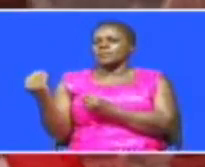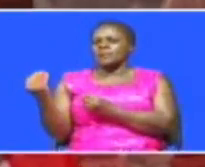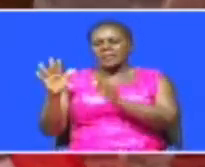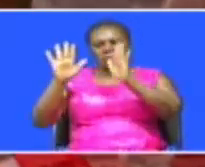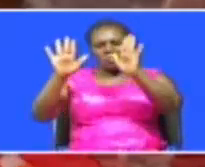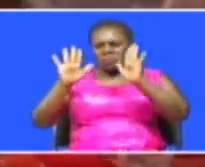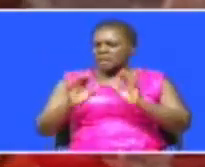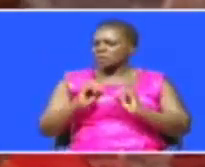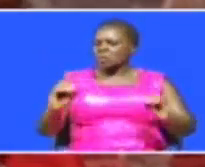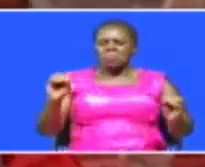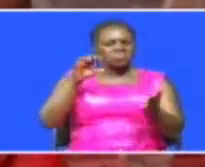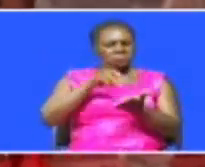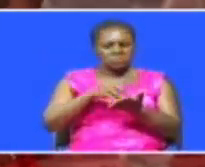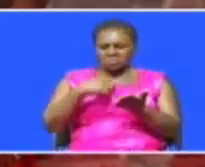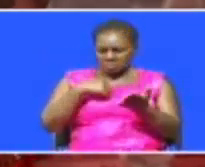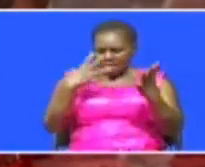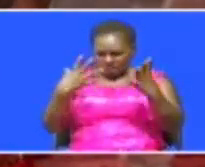Regardless of what the situation was.